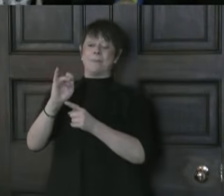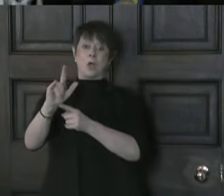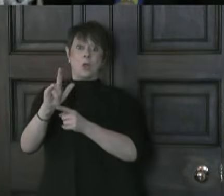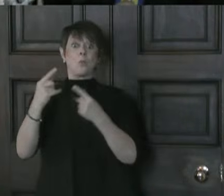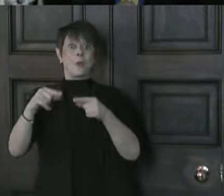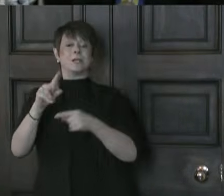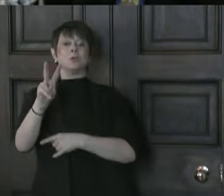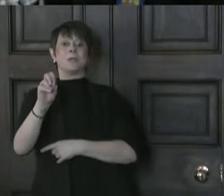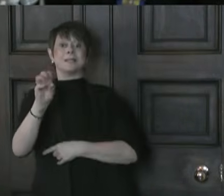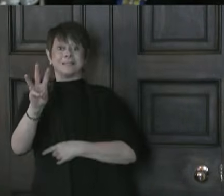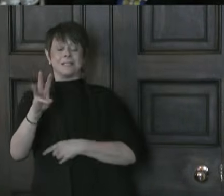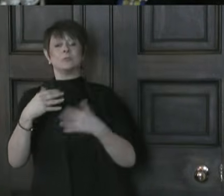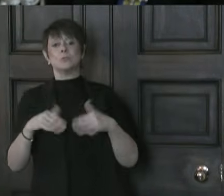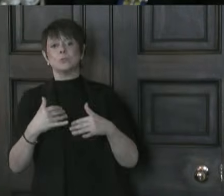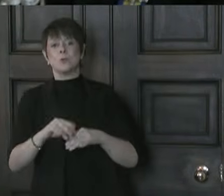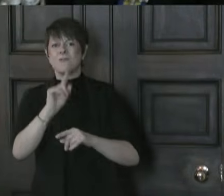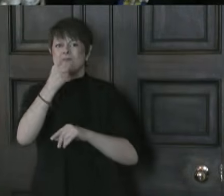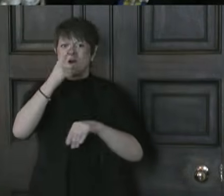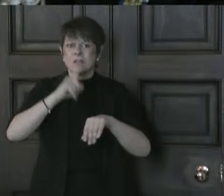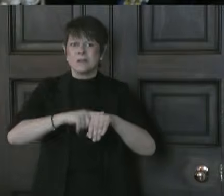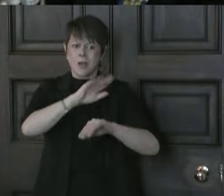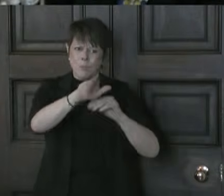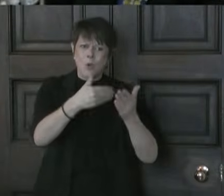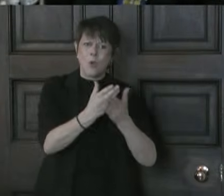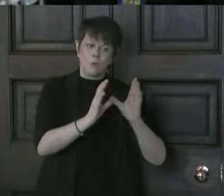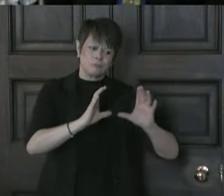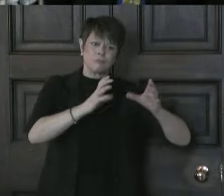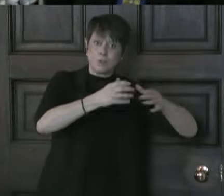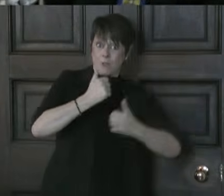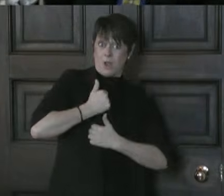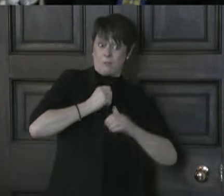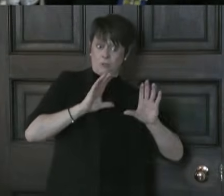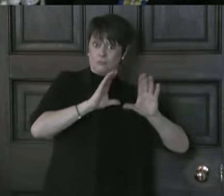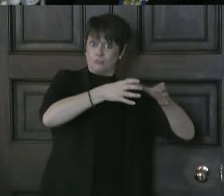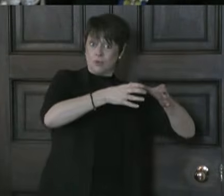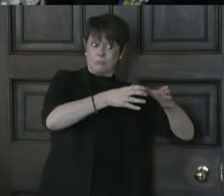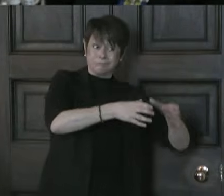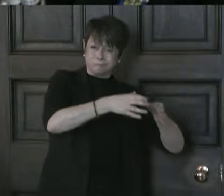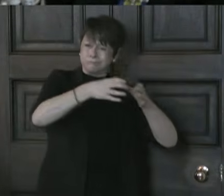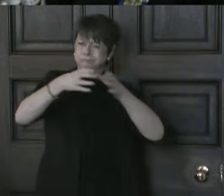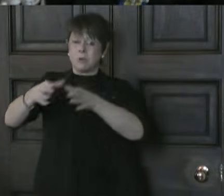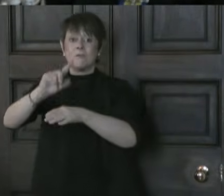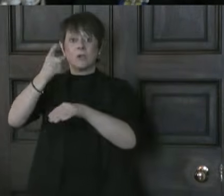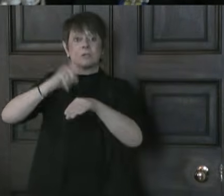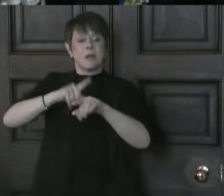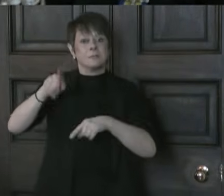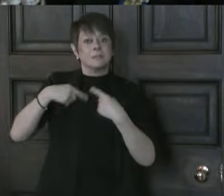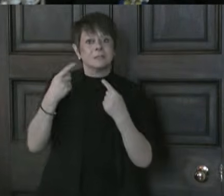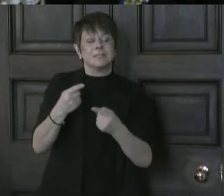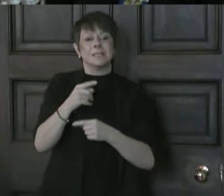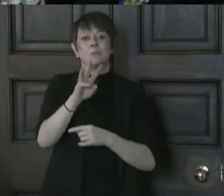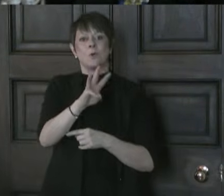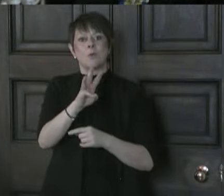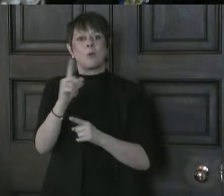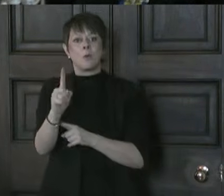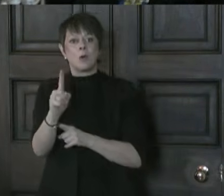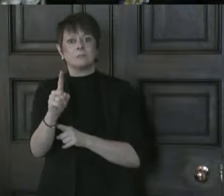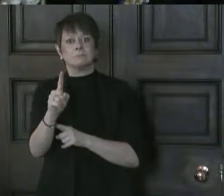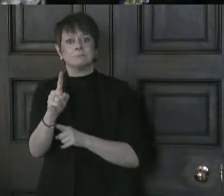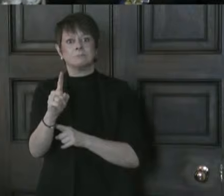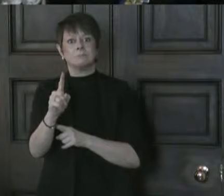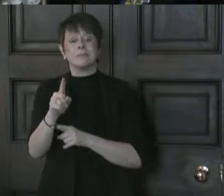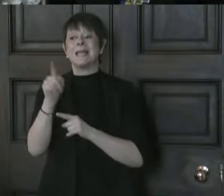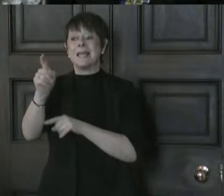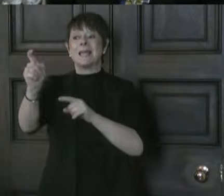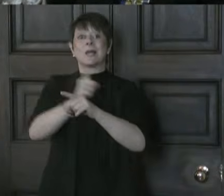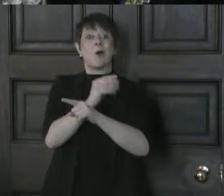first time the entire regiment had returned since the First World War. In a call home from the Cariboo on